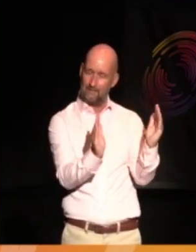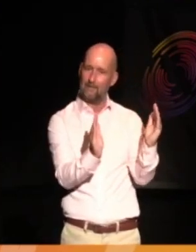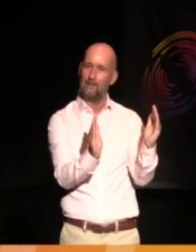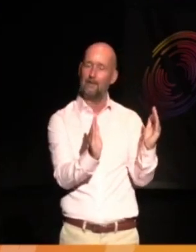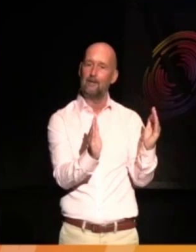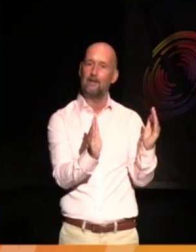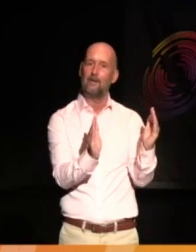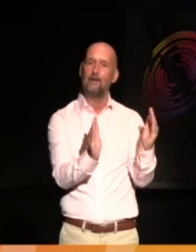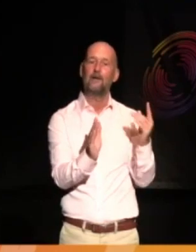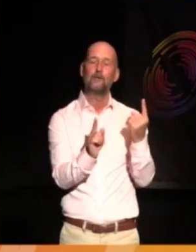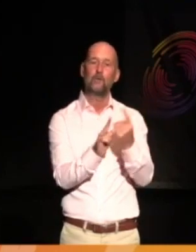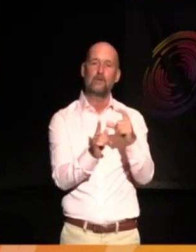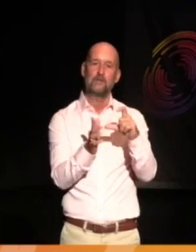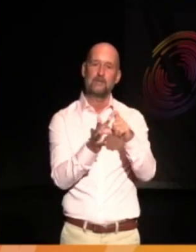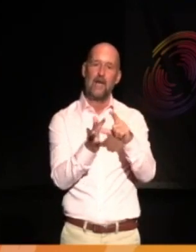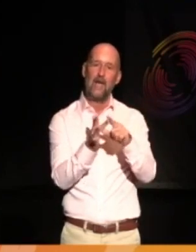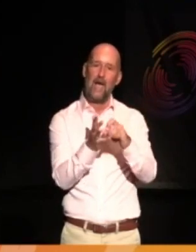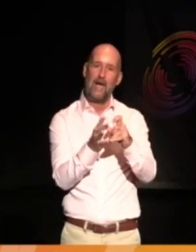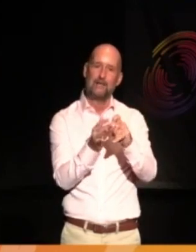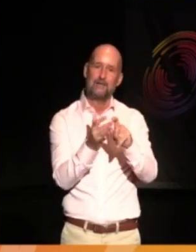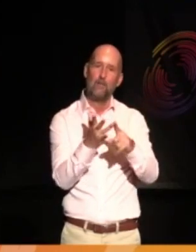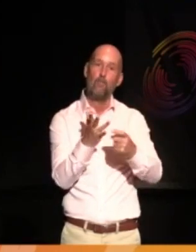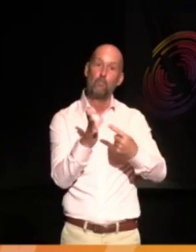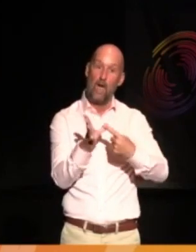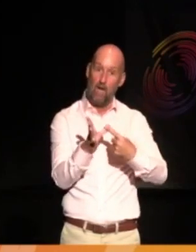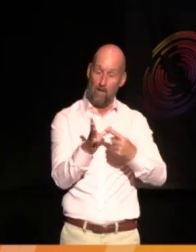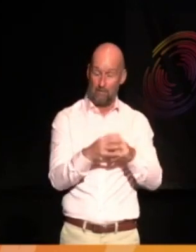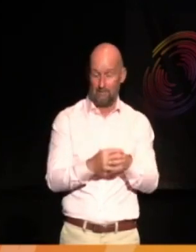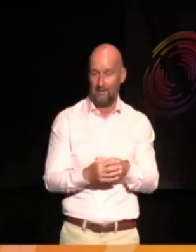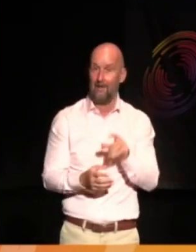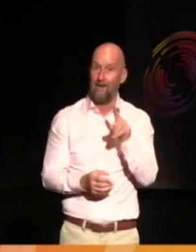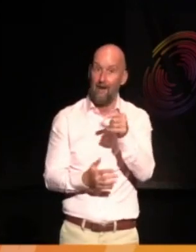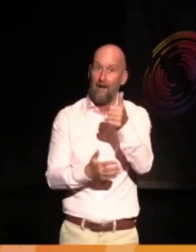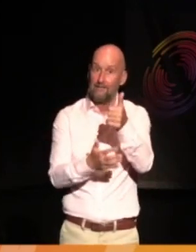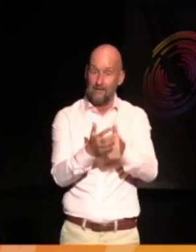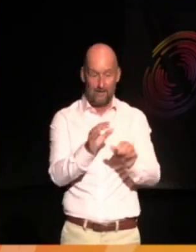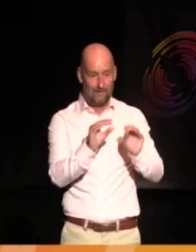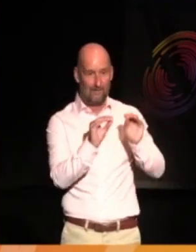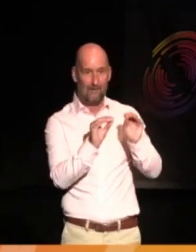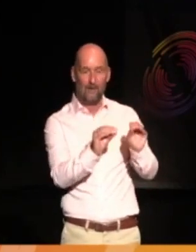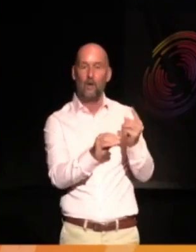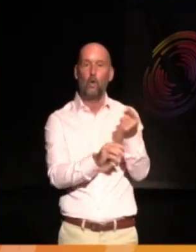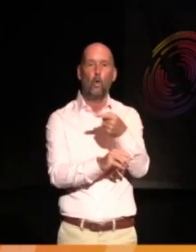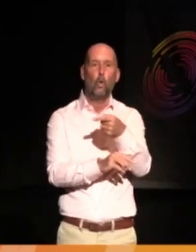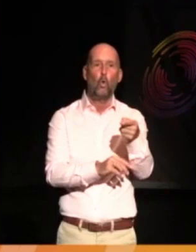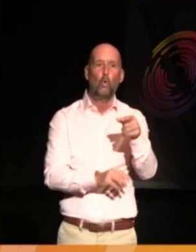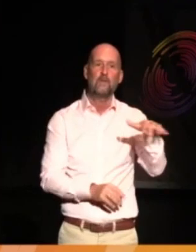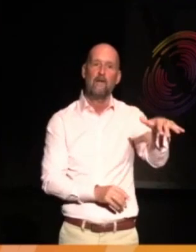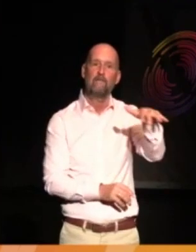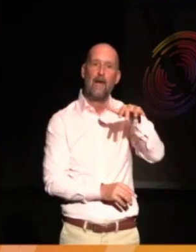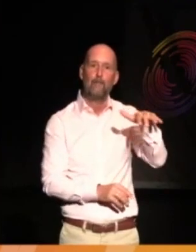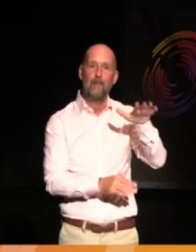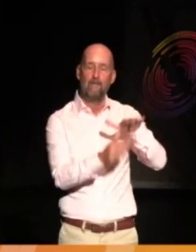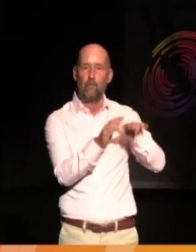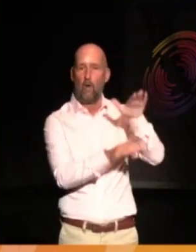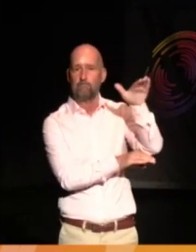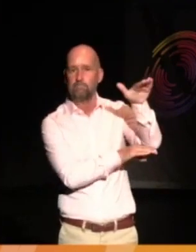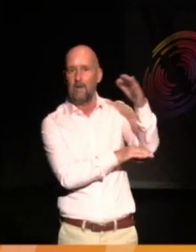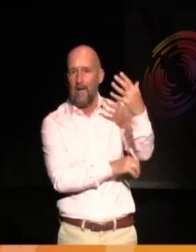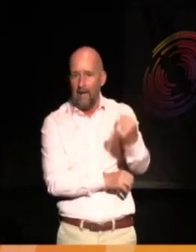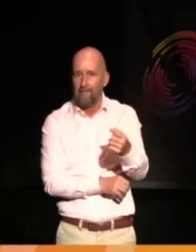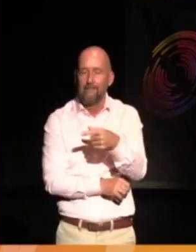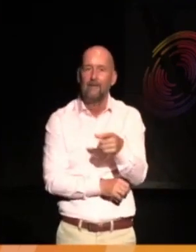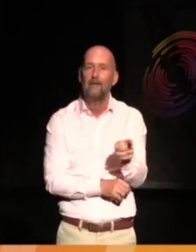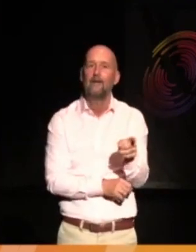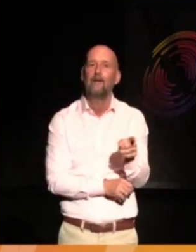we're doing diaspora. And so I start with, who's got family from somewhere else?